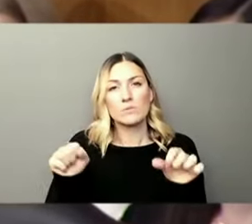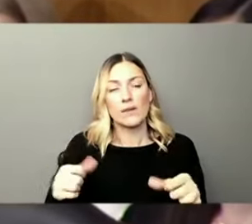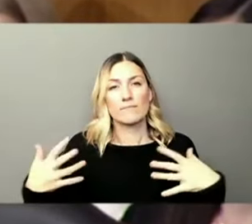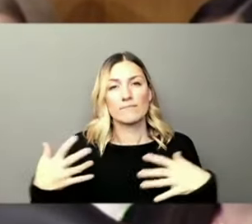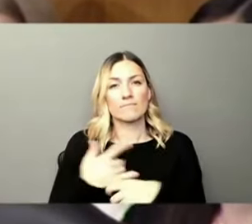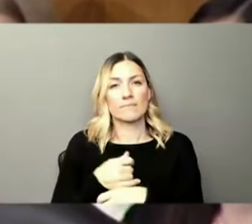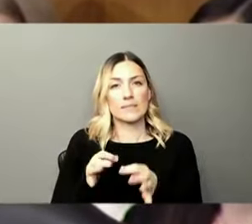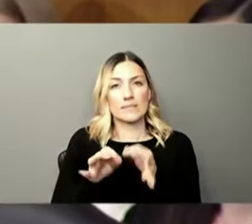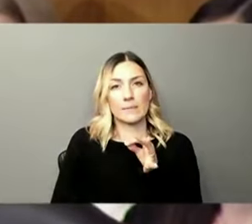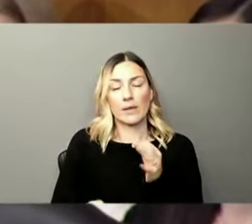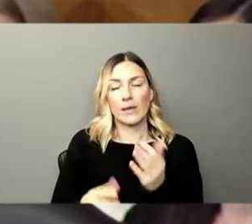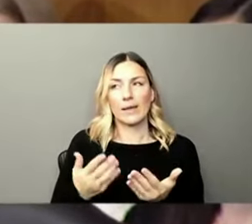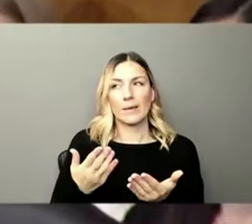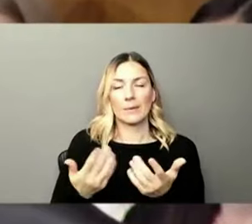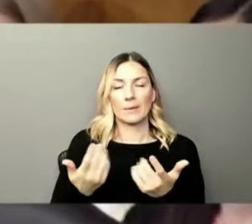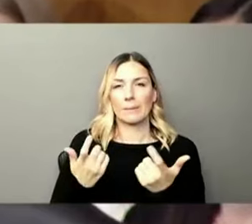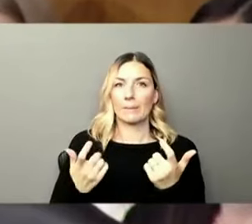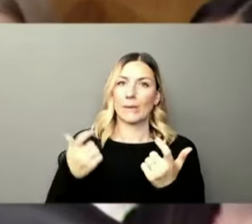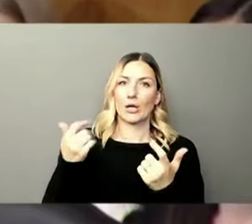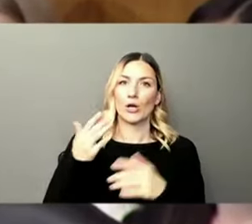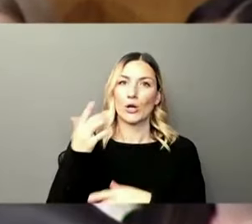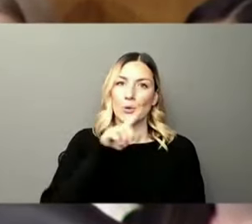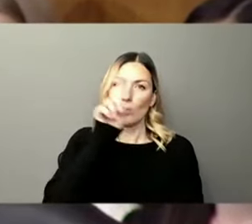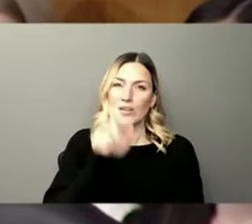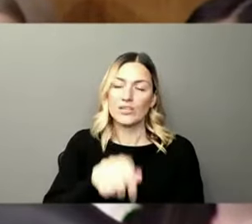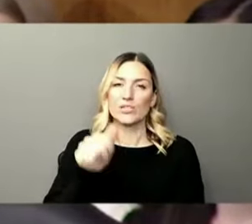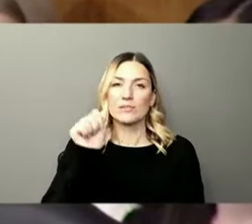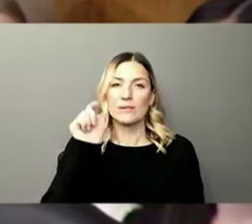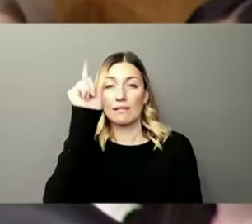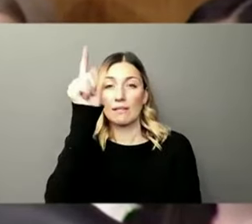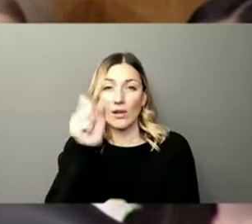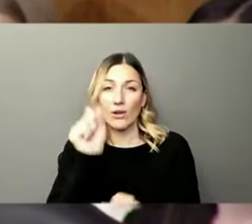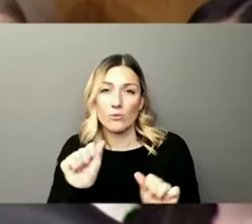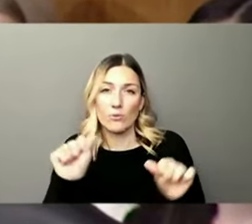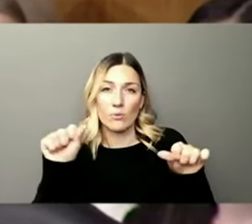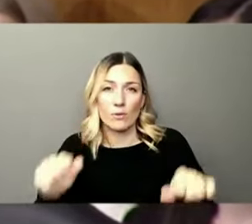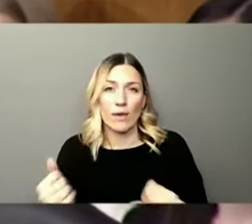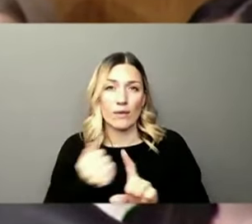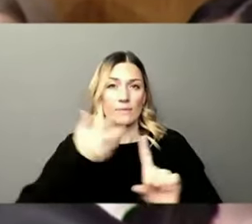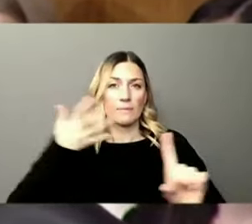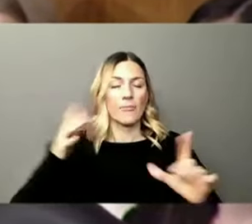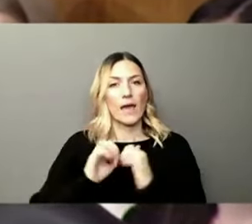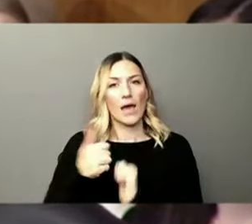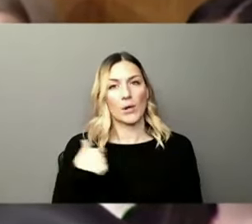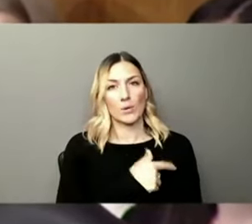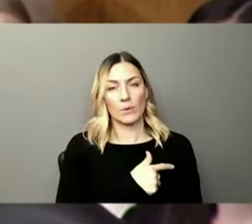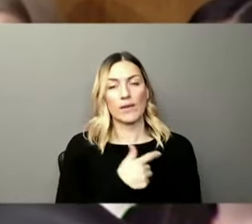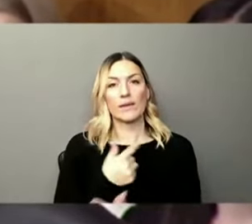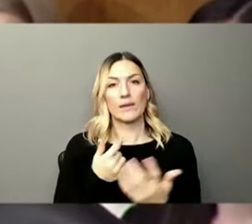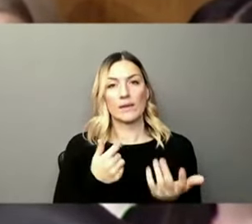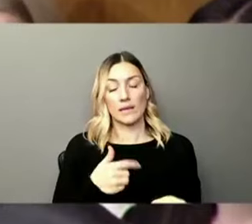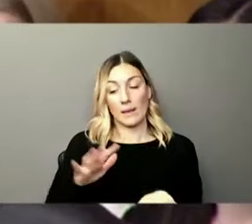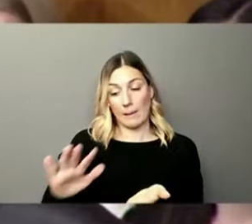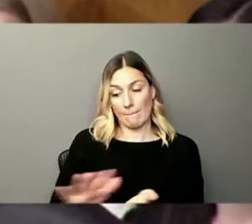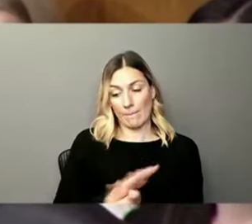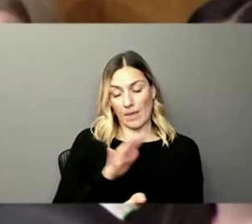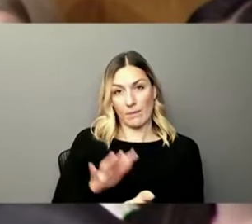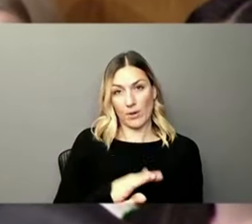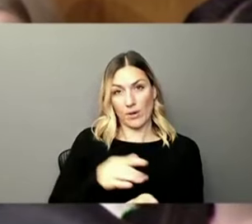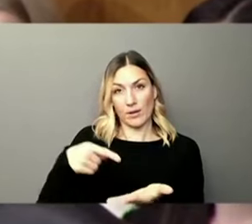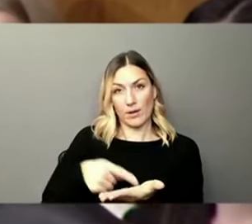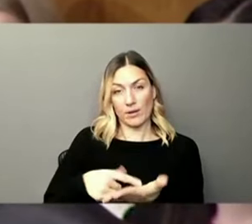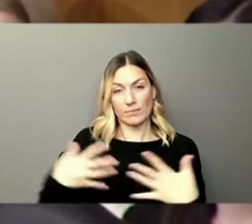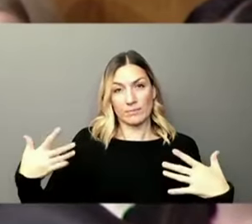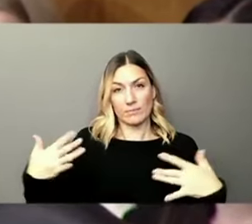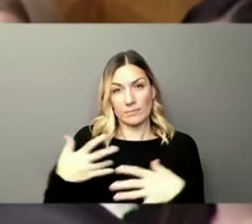a longer question that you can answer later, but how can we make this paperwork simpler and yet make sure that